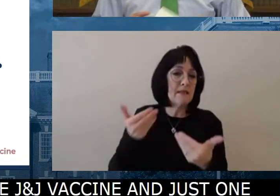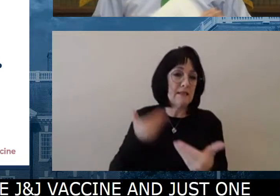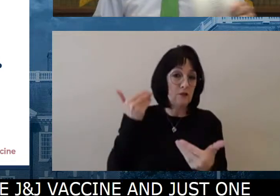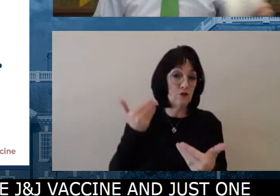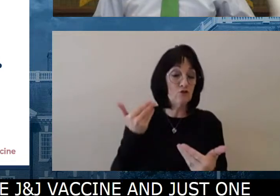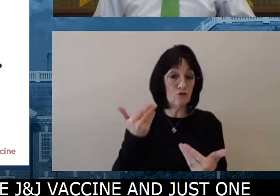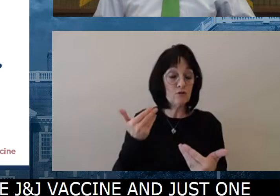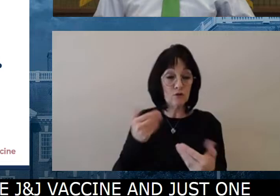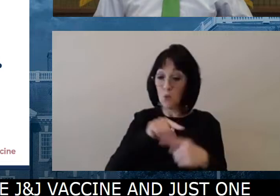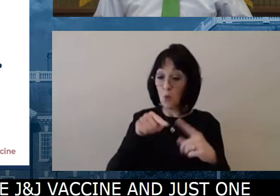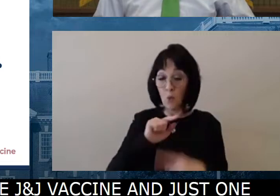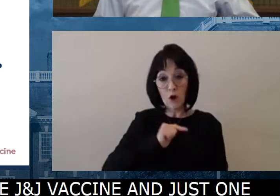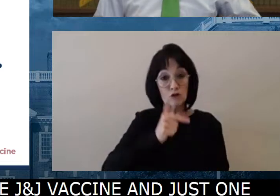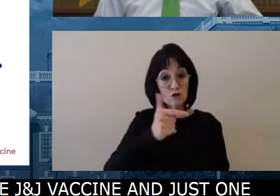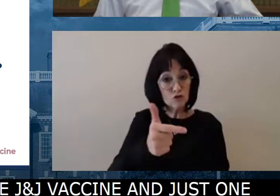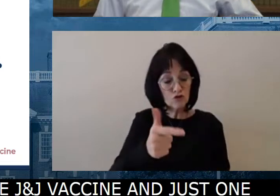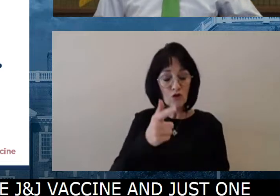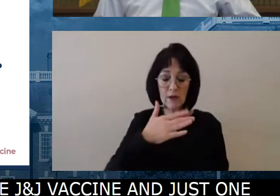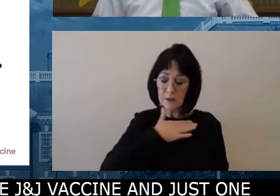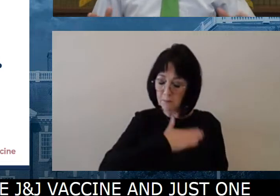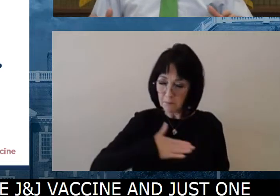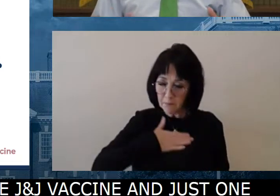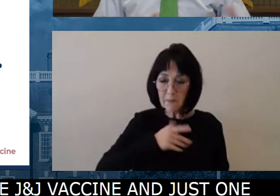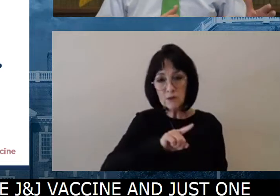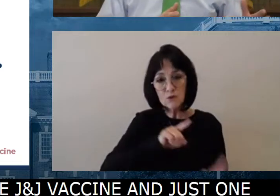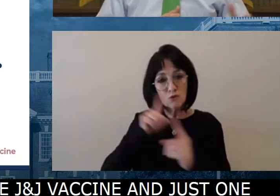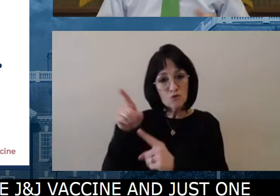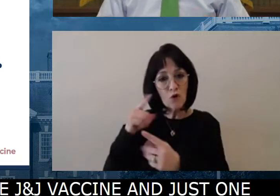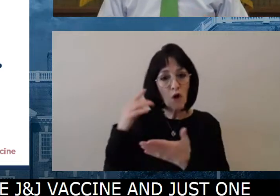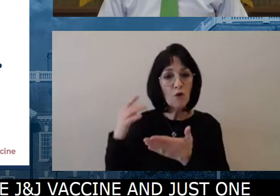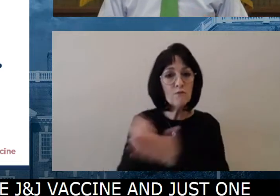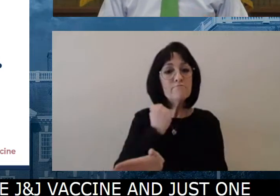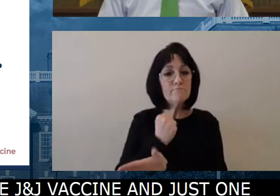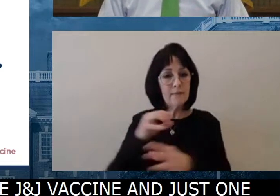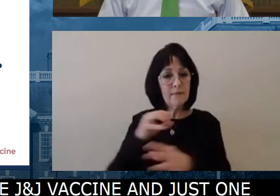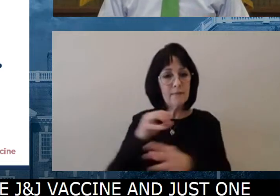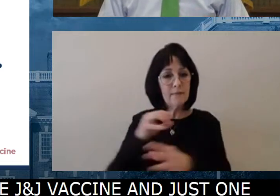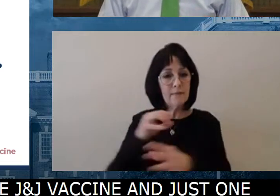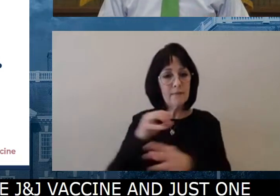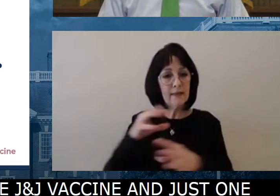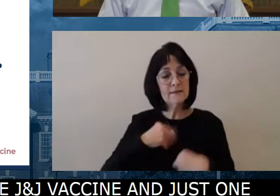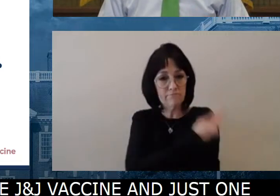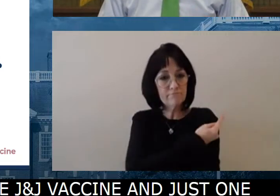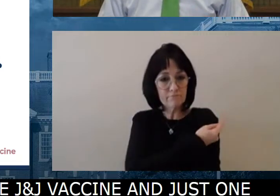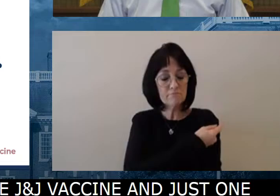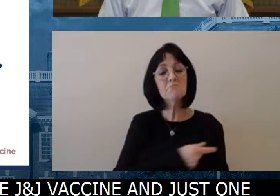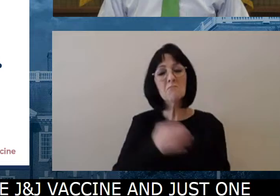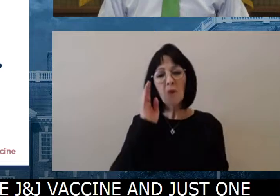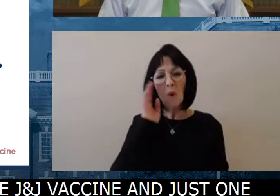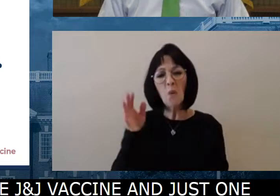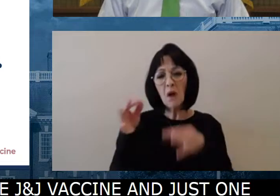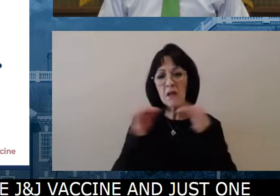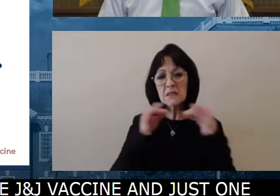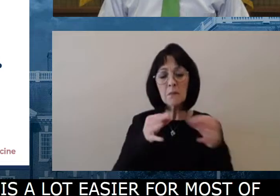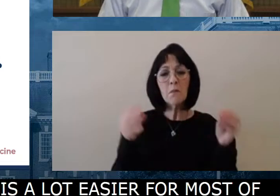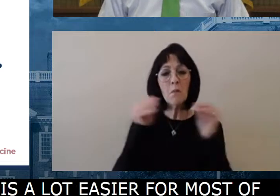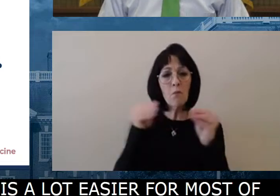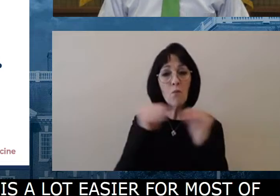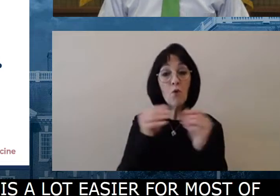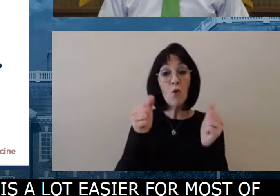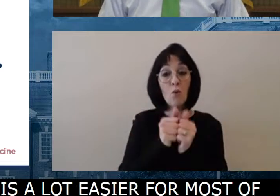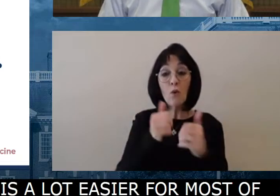get vaccinated. We hope, and we'll talk a little bit more about getting into essential workers and teaming up with